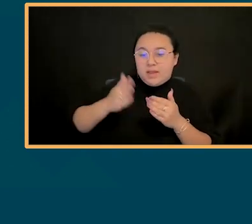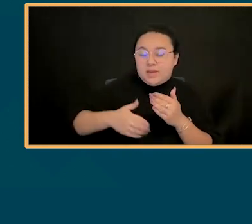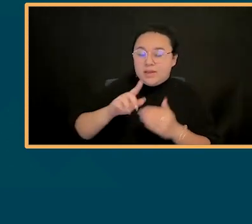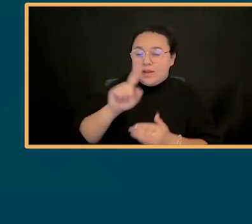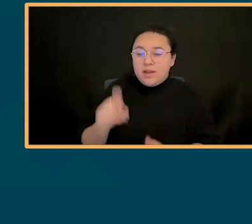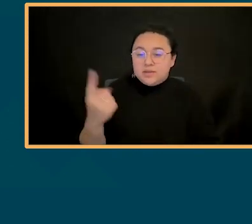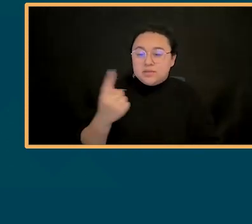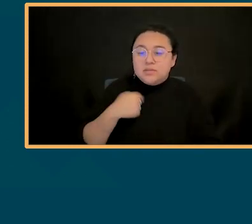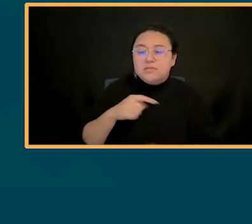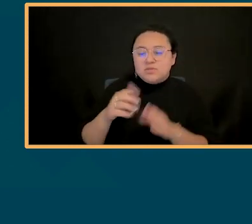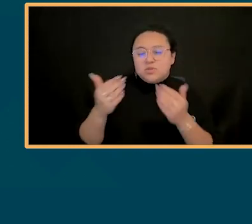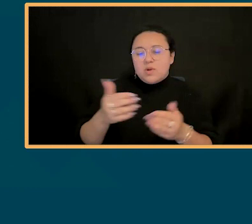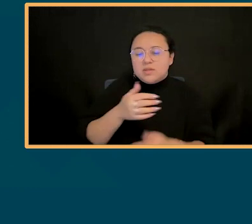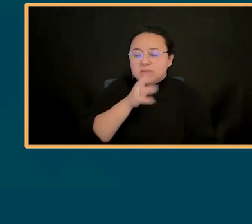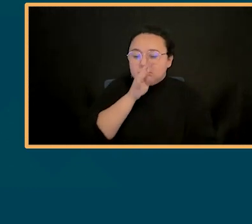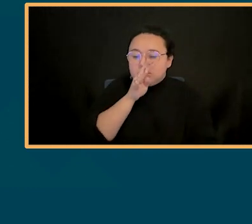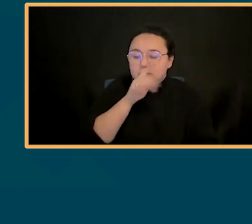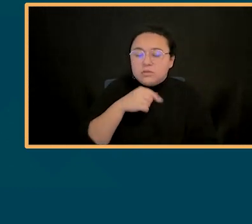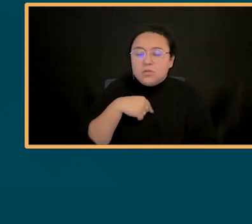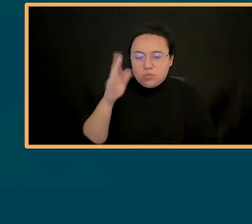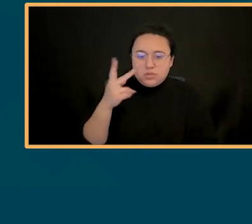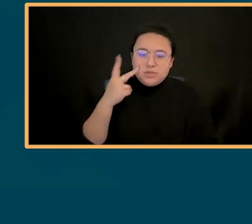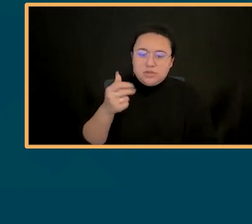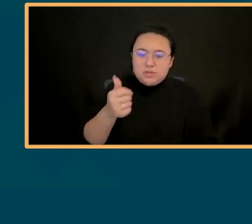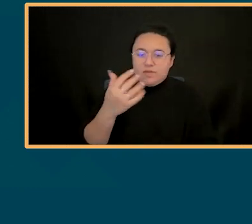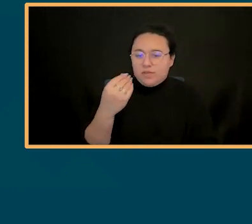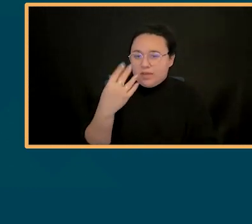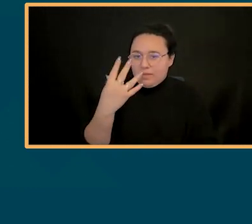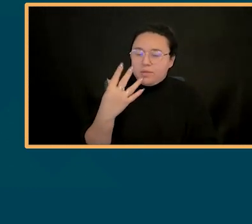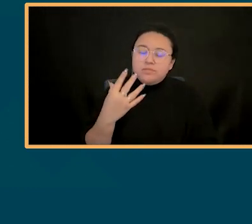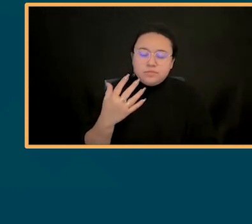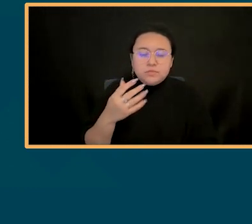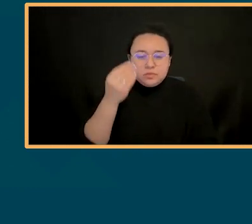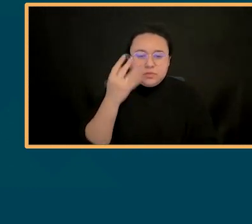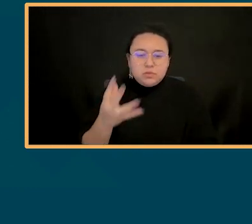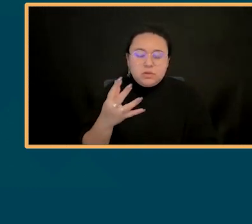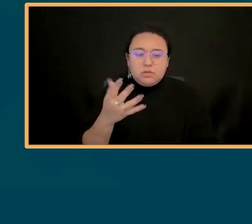you to open up your mic and speak, you will find yourself on the camera. So go ahead and just like